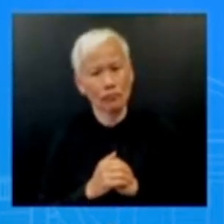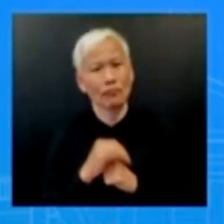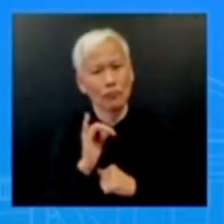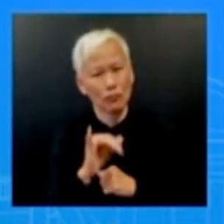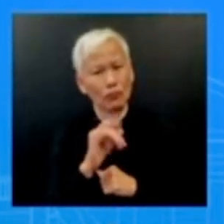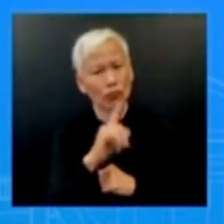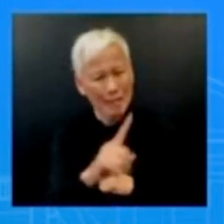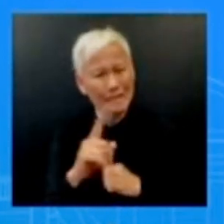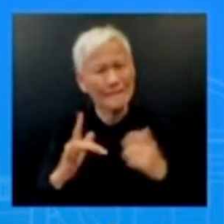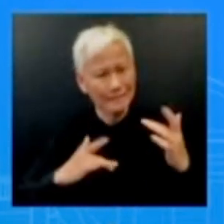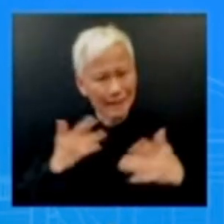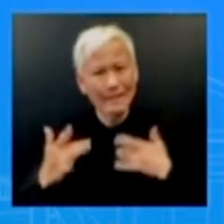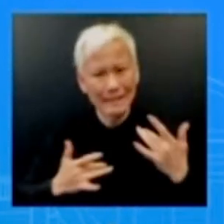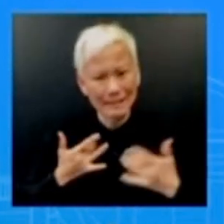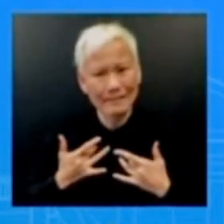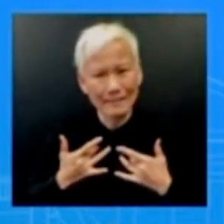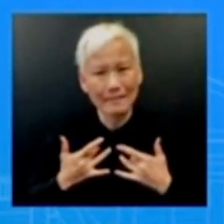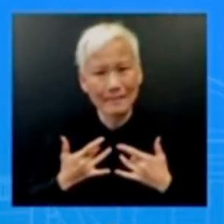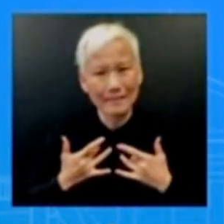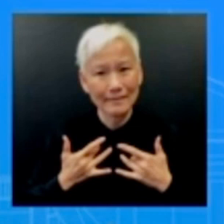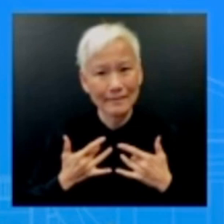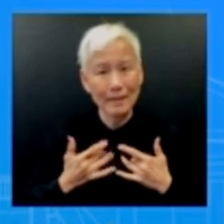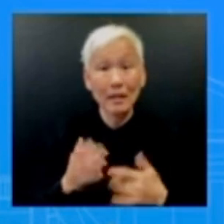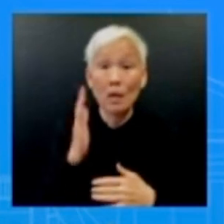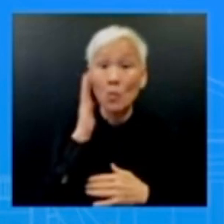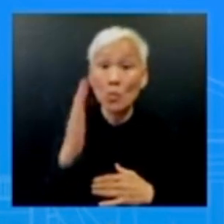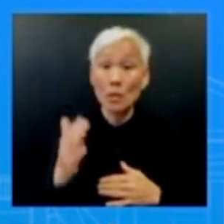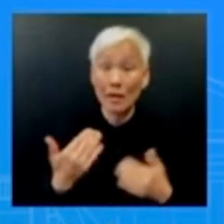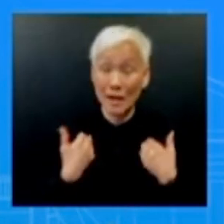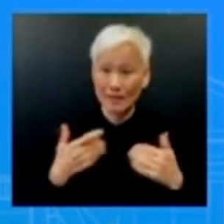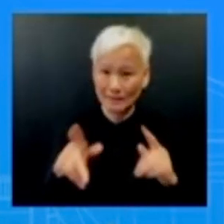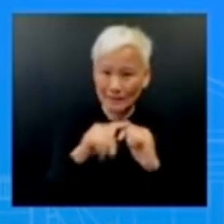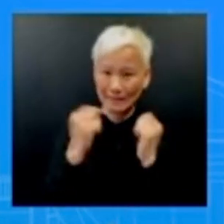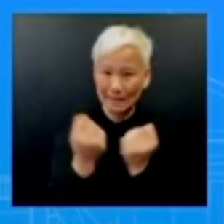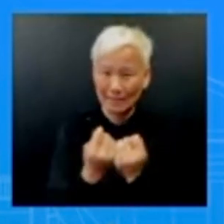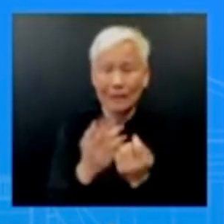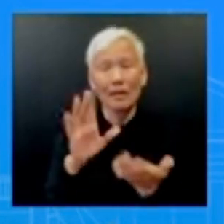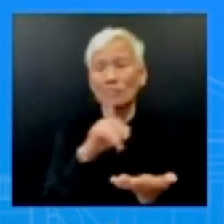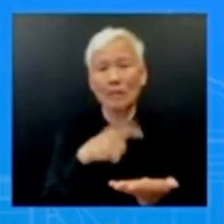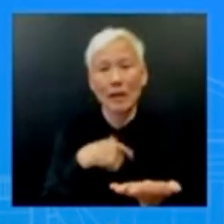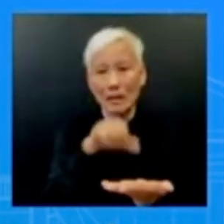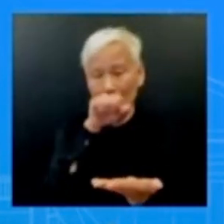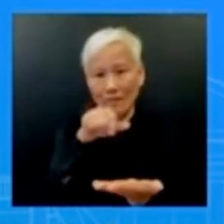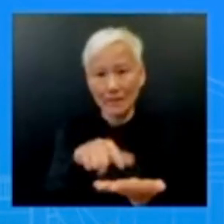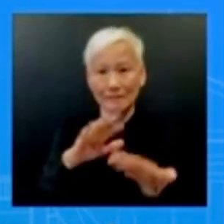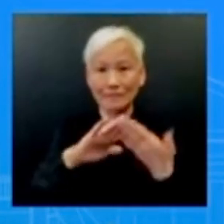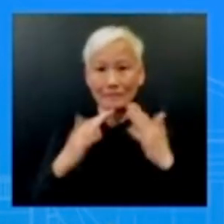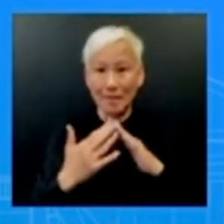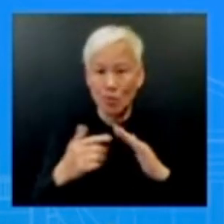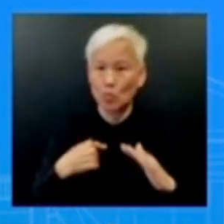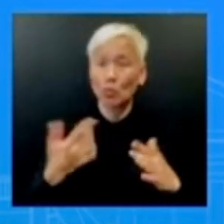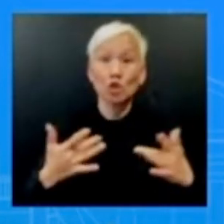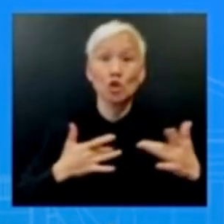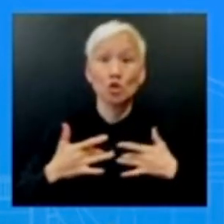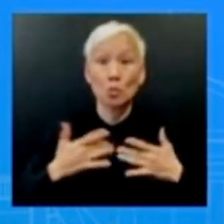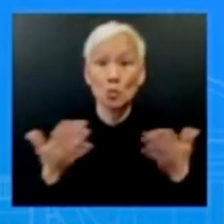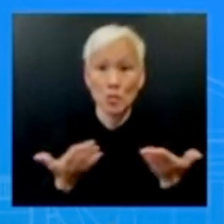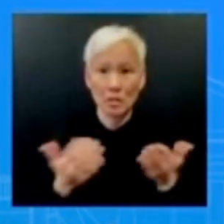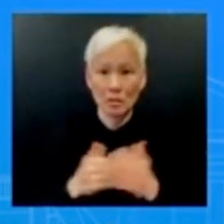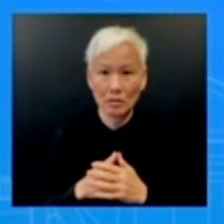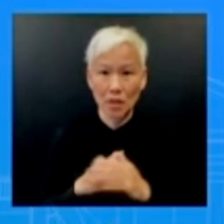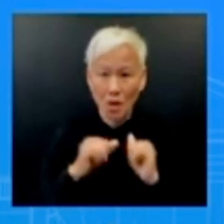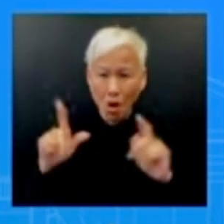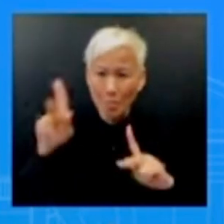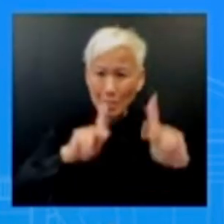City's going to be one of these teams. I mean, I love this town. What I am genuinely worried about is once we get all these folks from all over the world to come to Kansas